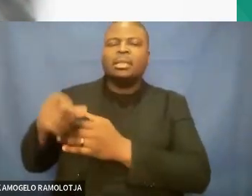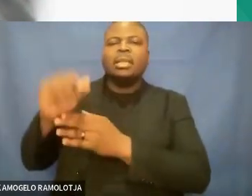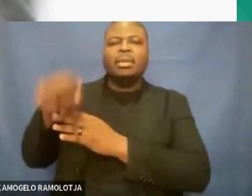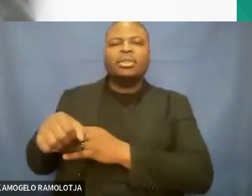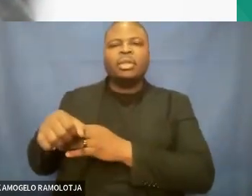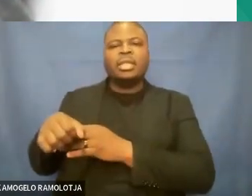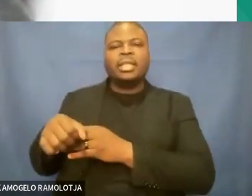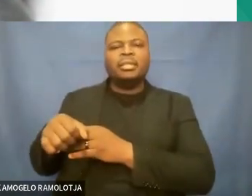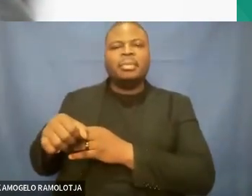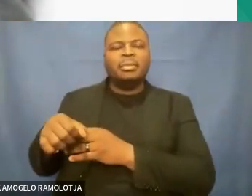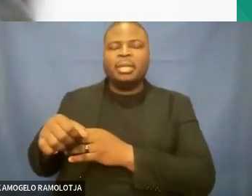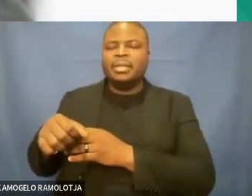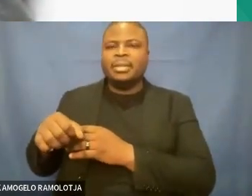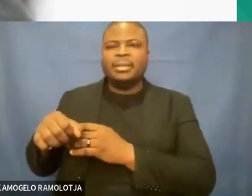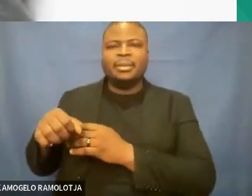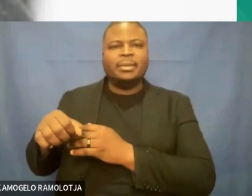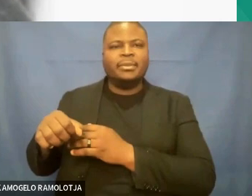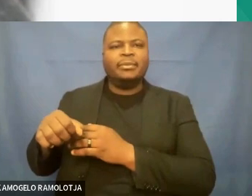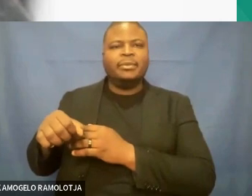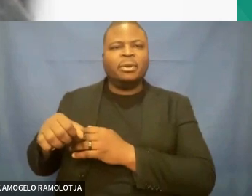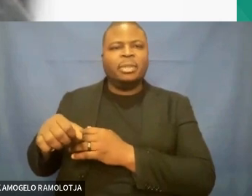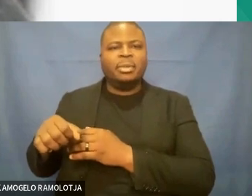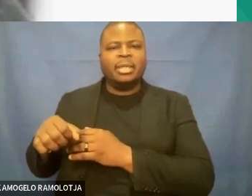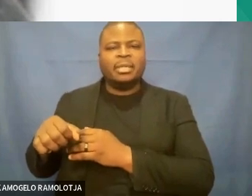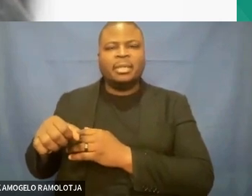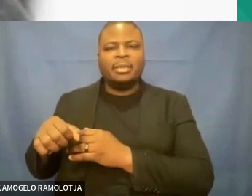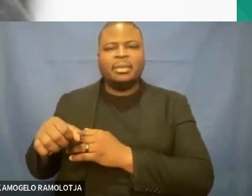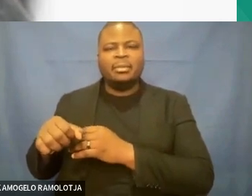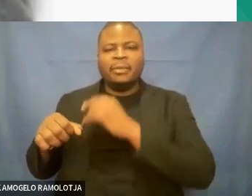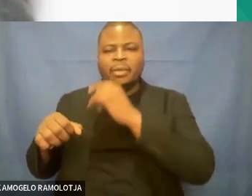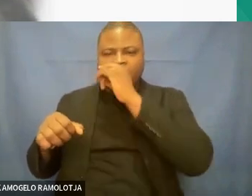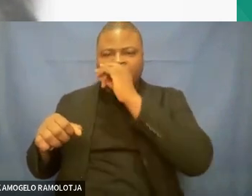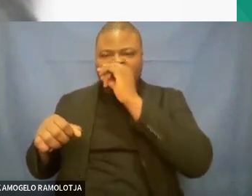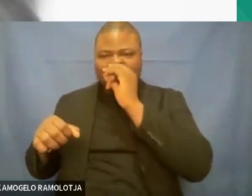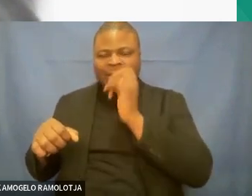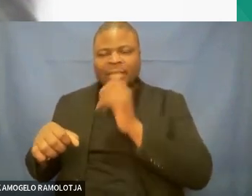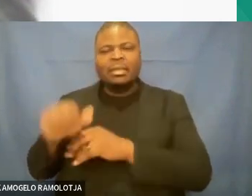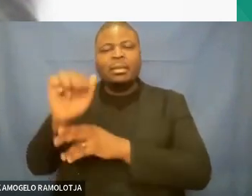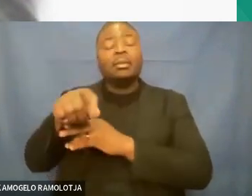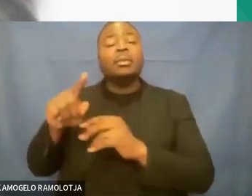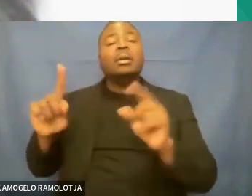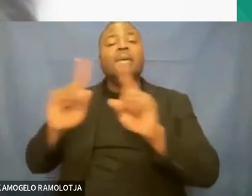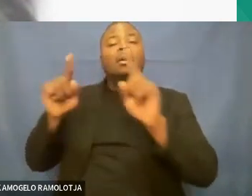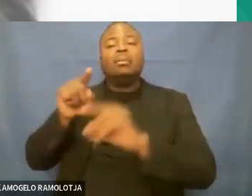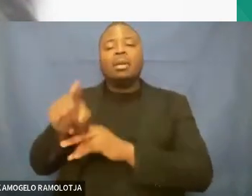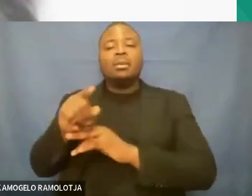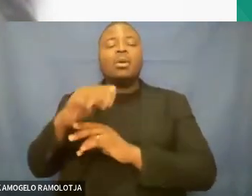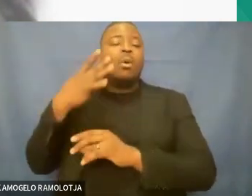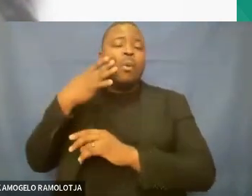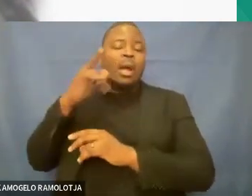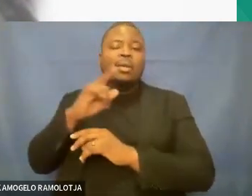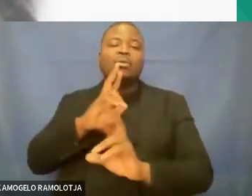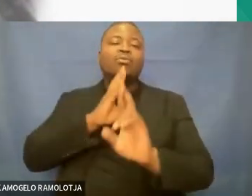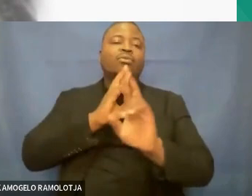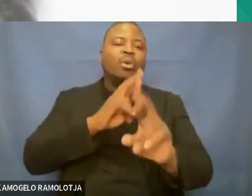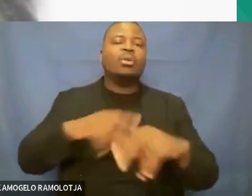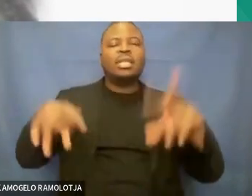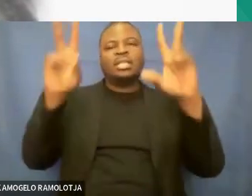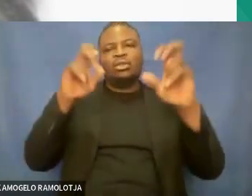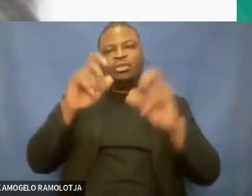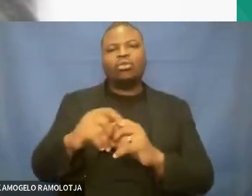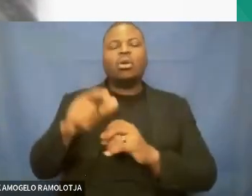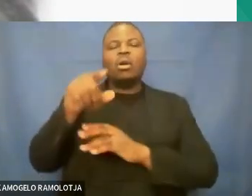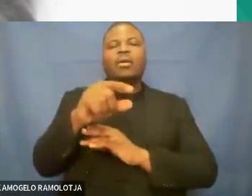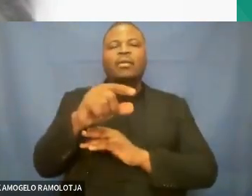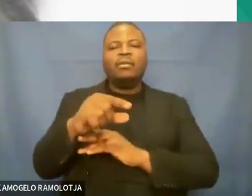at the victims because they want to deal with issues that are related to the victims. And when we respond to those issues of gender, again,